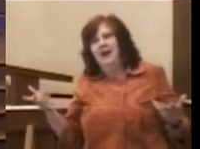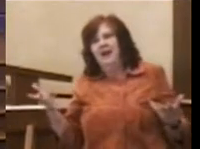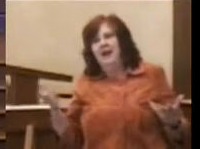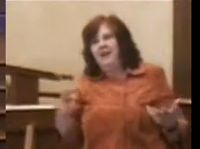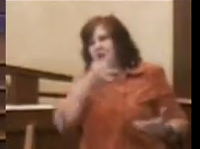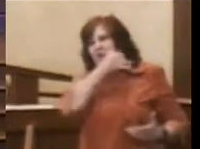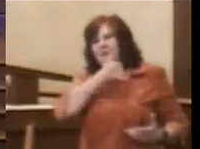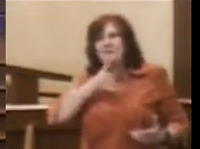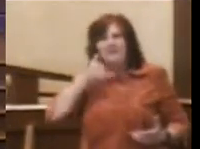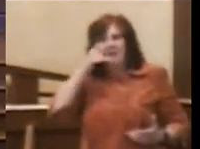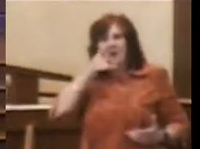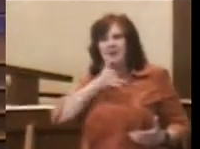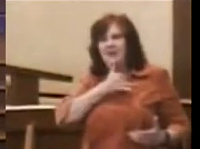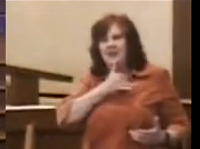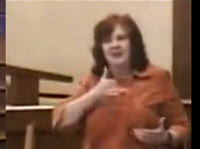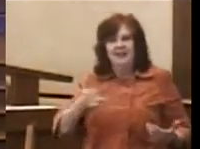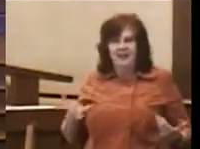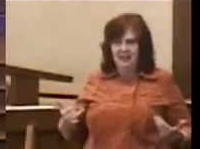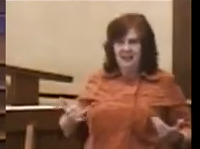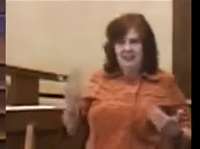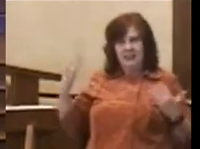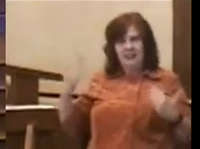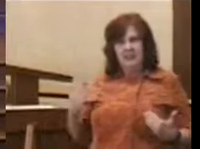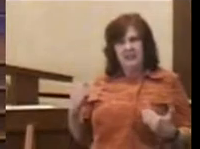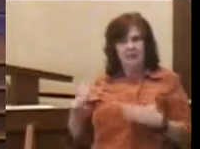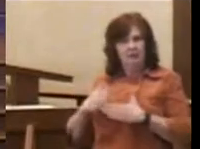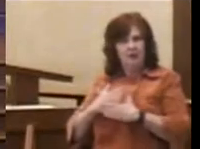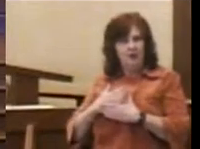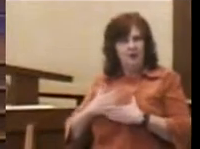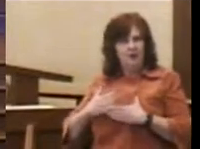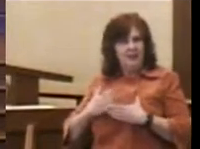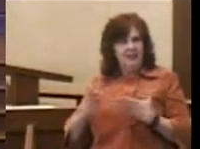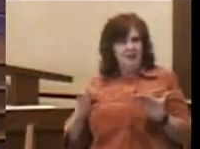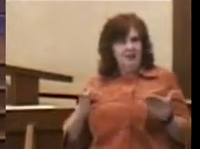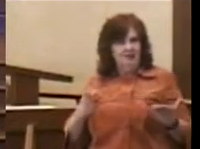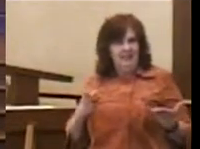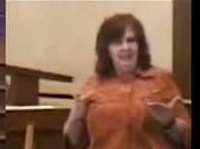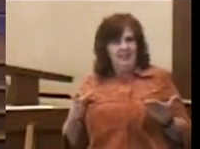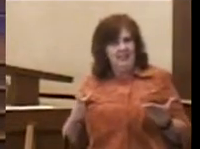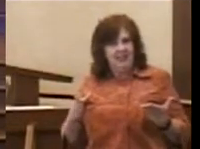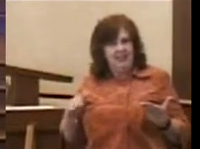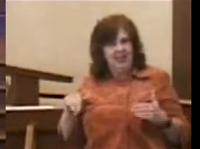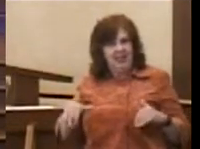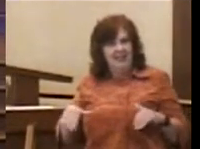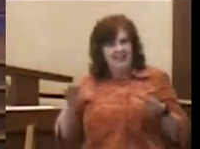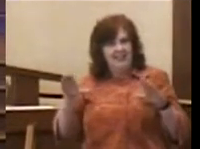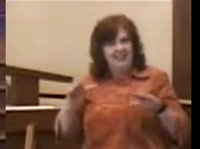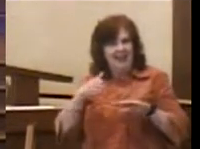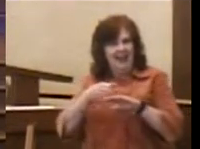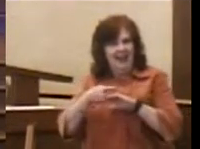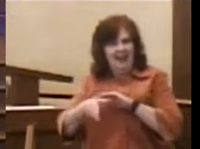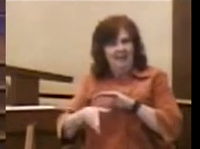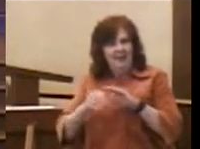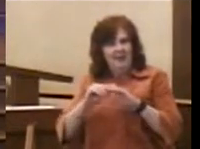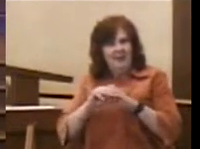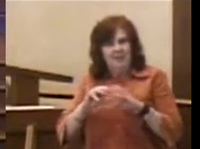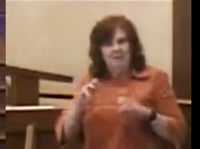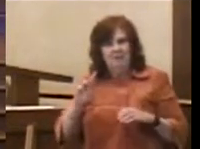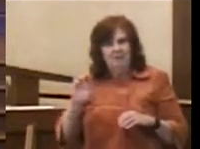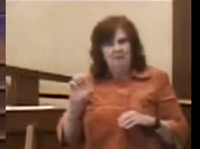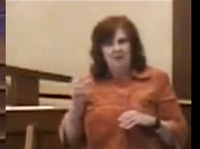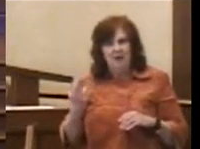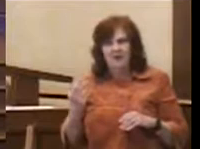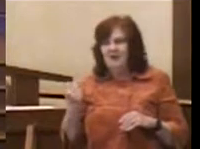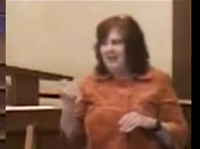stripped of their beard unceremoniously in between services on the Sunday following in March. I believe that's